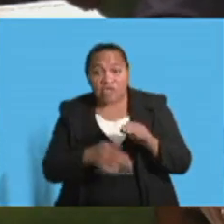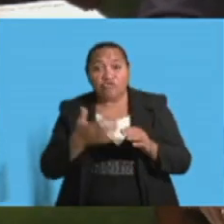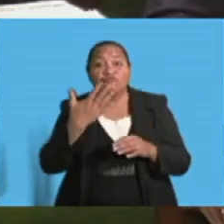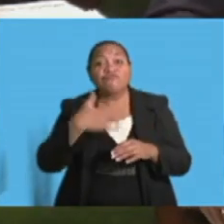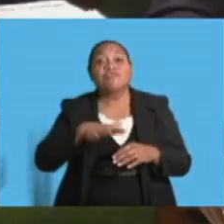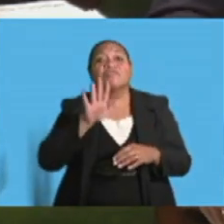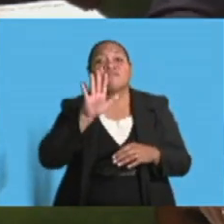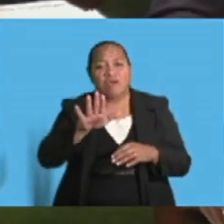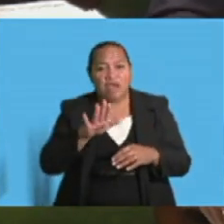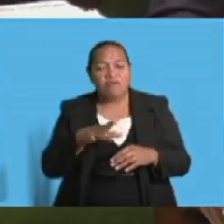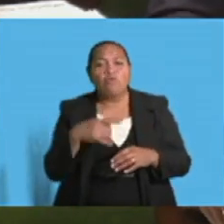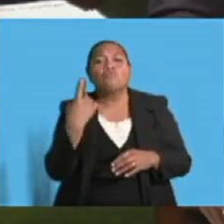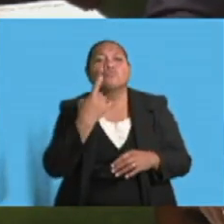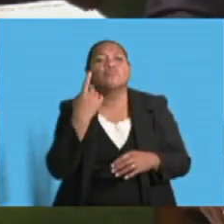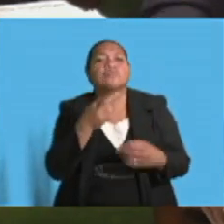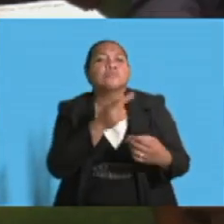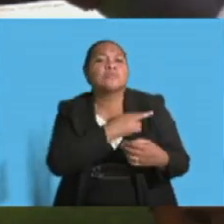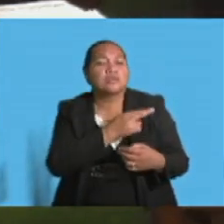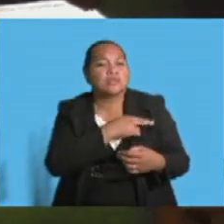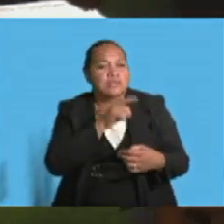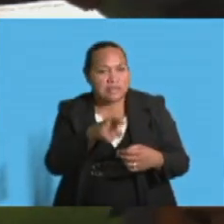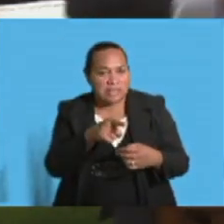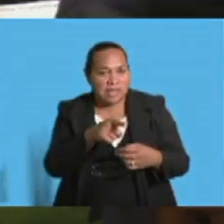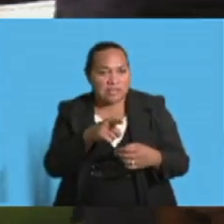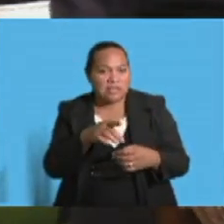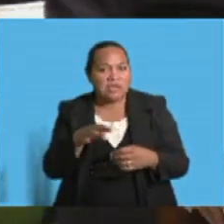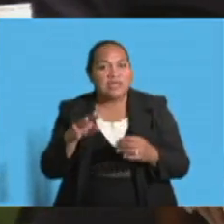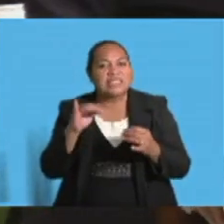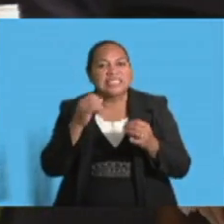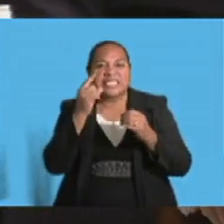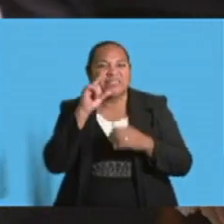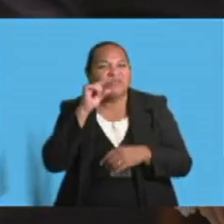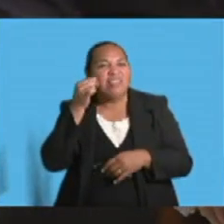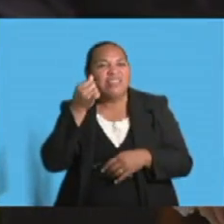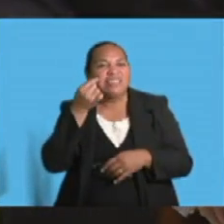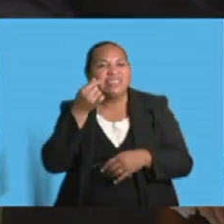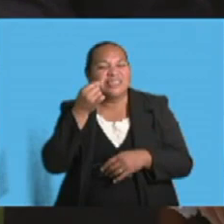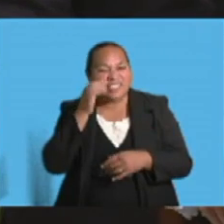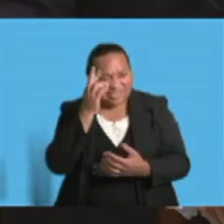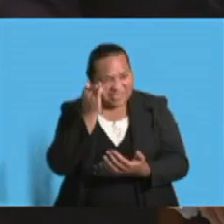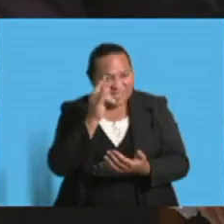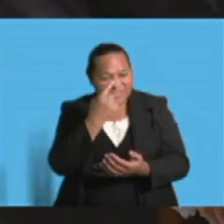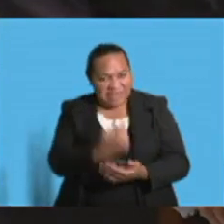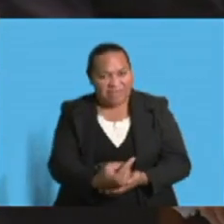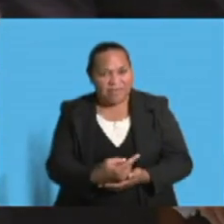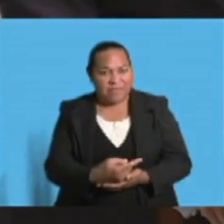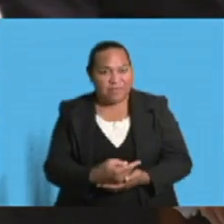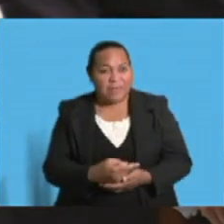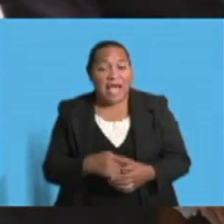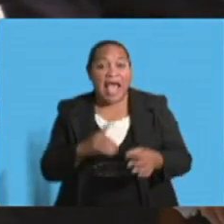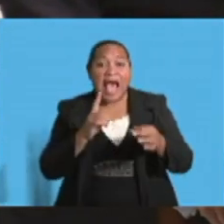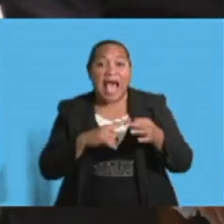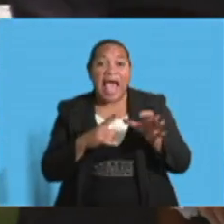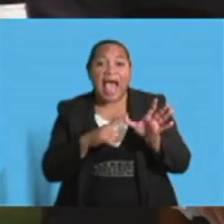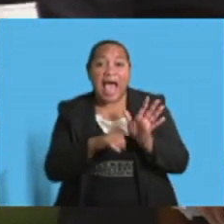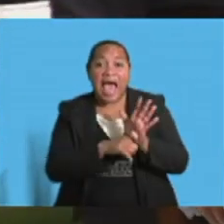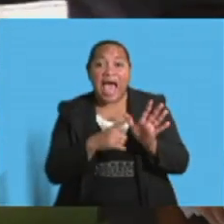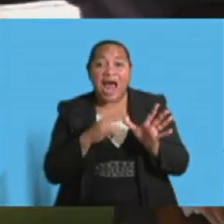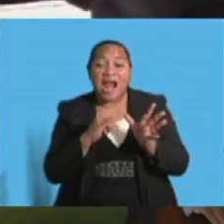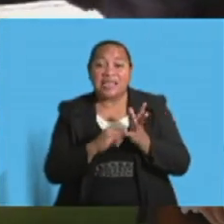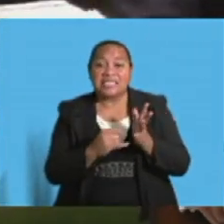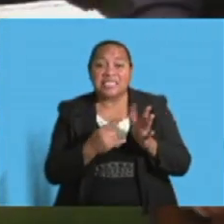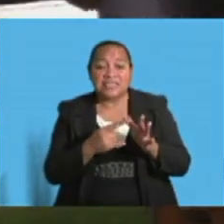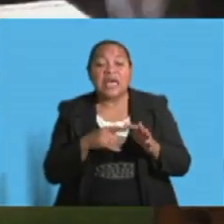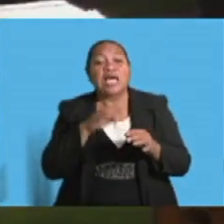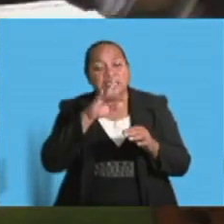Sitiveni Rambuka. They never mentioned that. It was Garasi who increased it to 60. They never mentioned that,